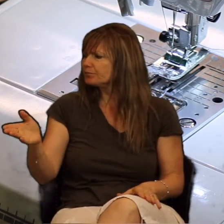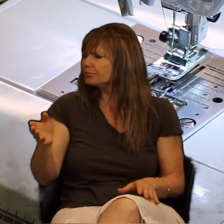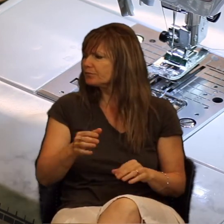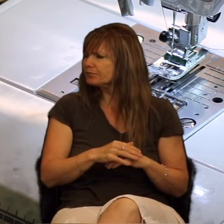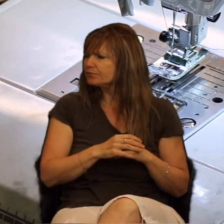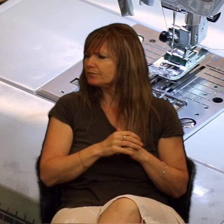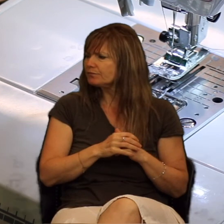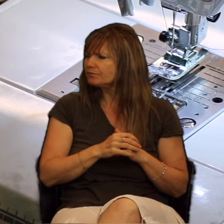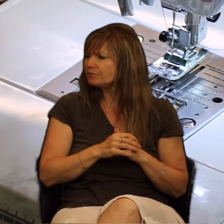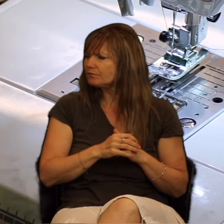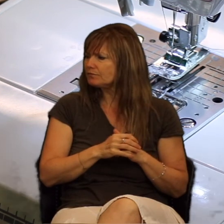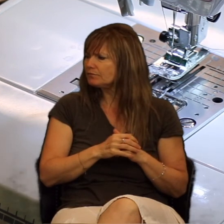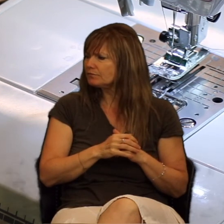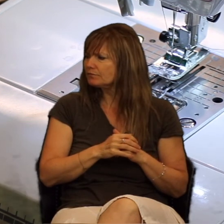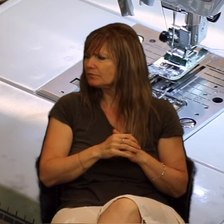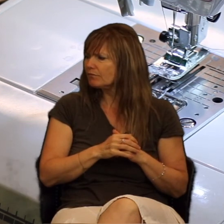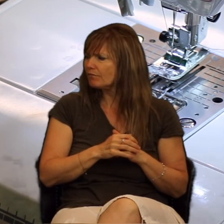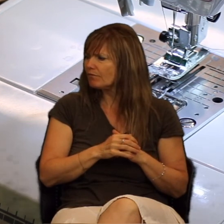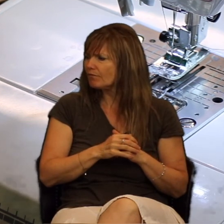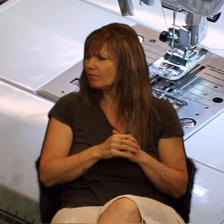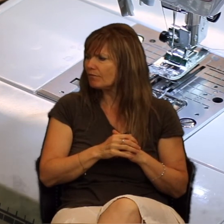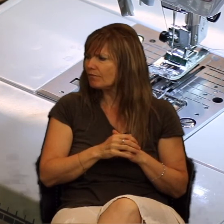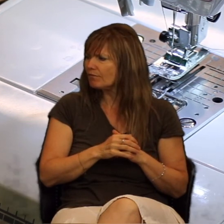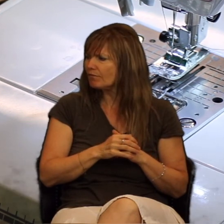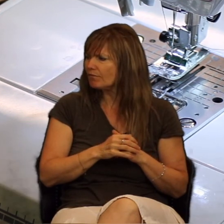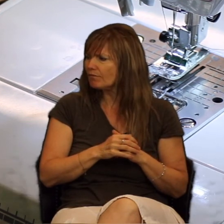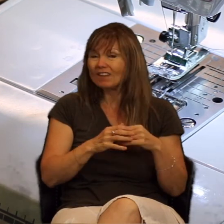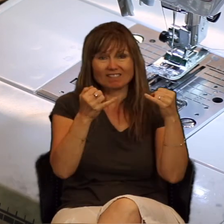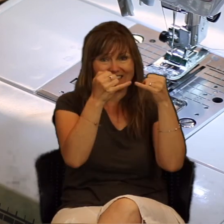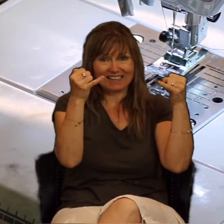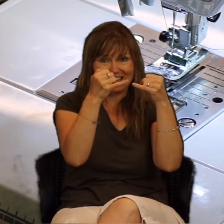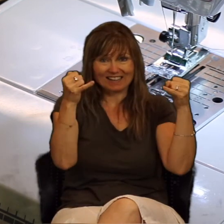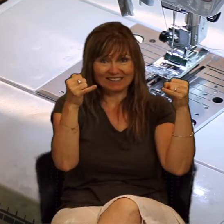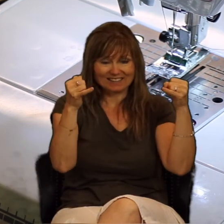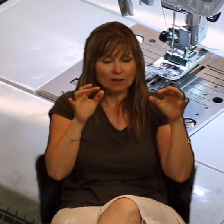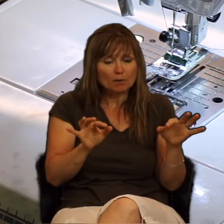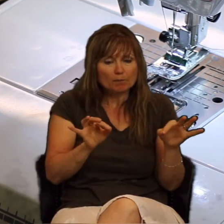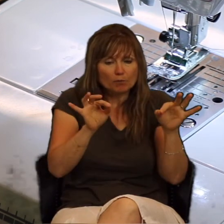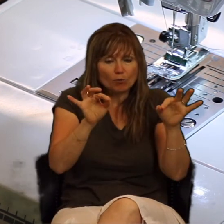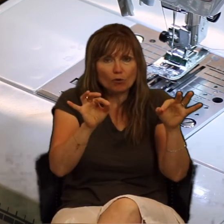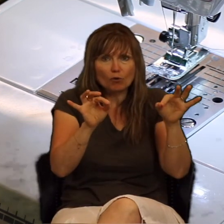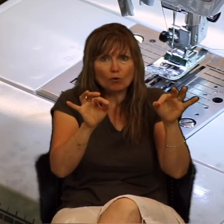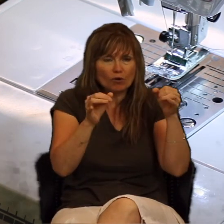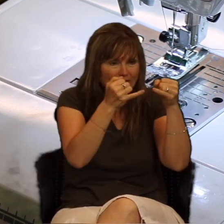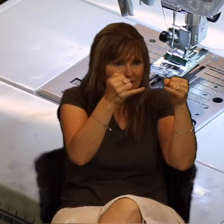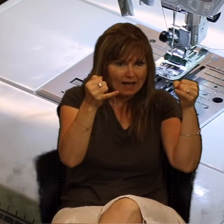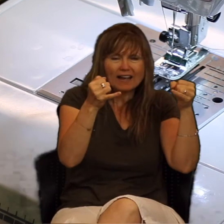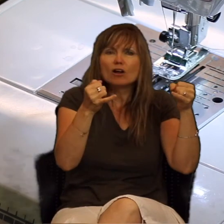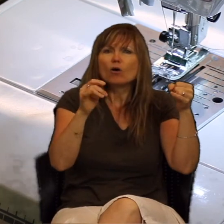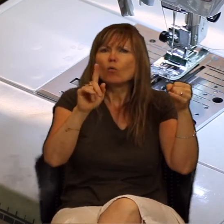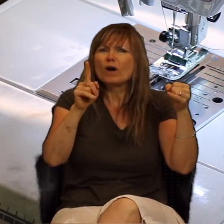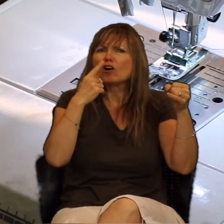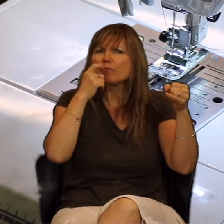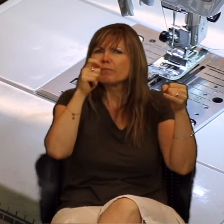and then this top line is going to line up to that line I drew.